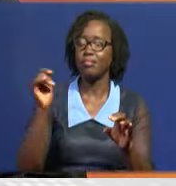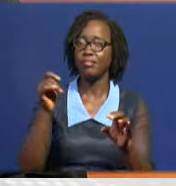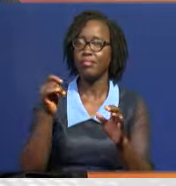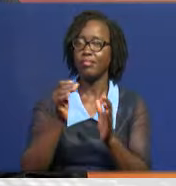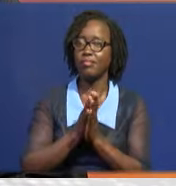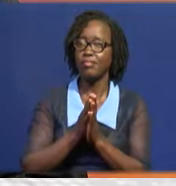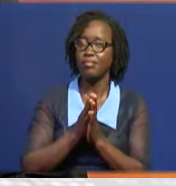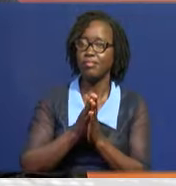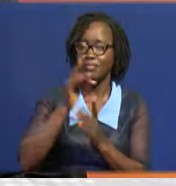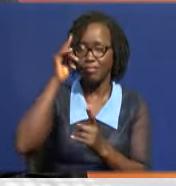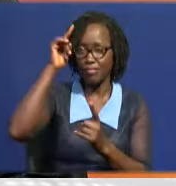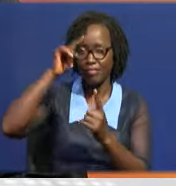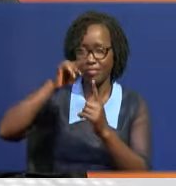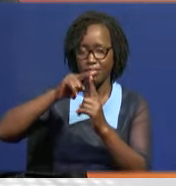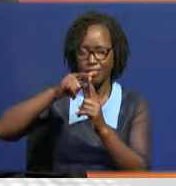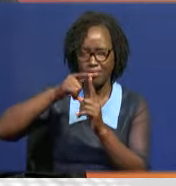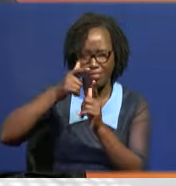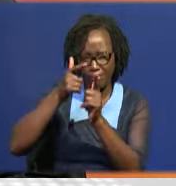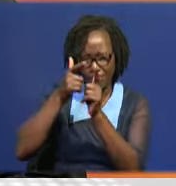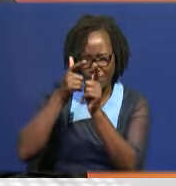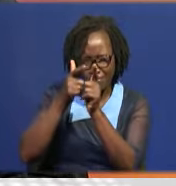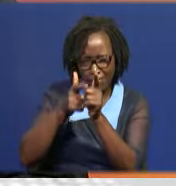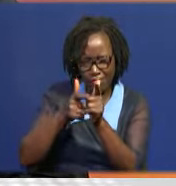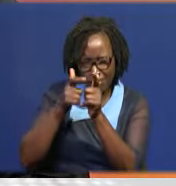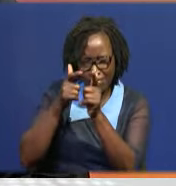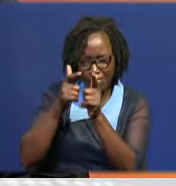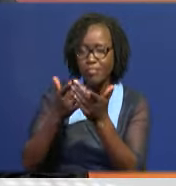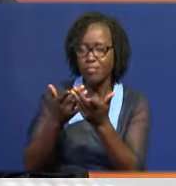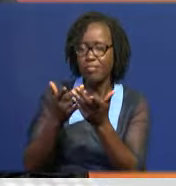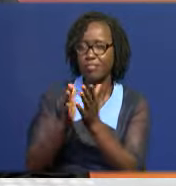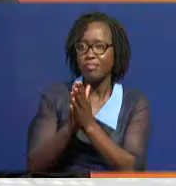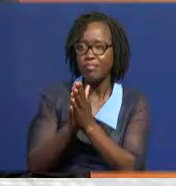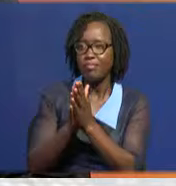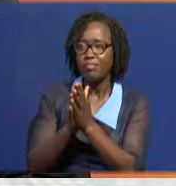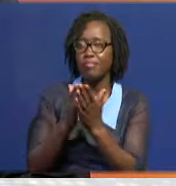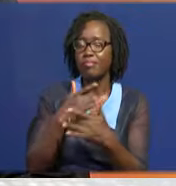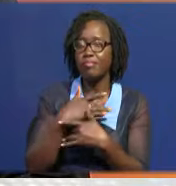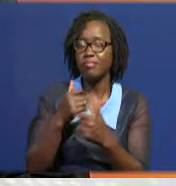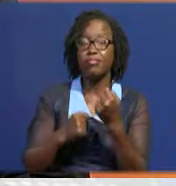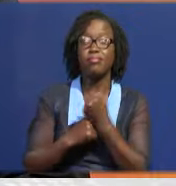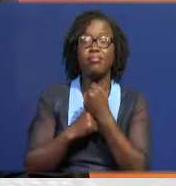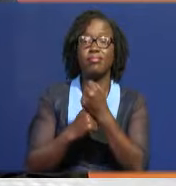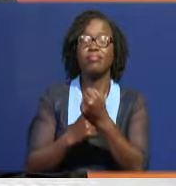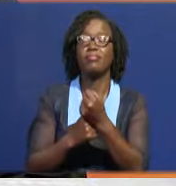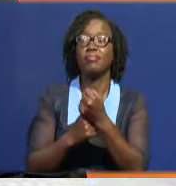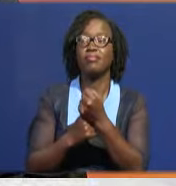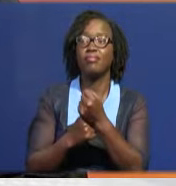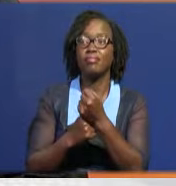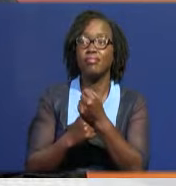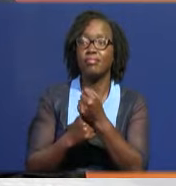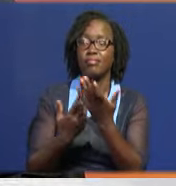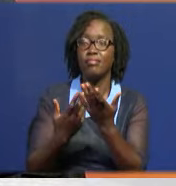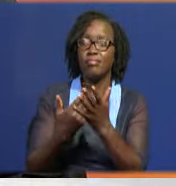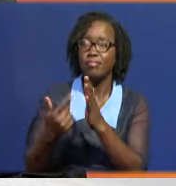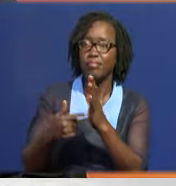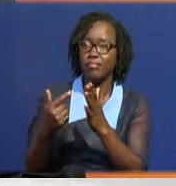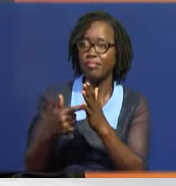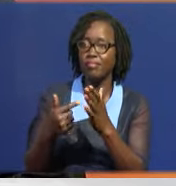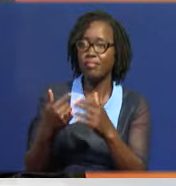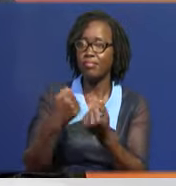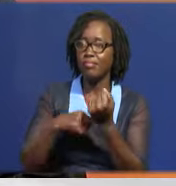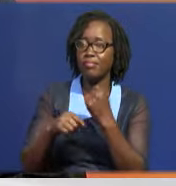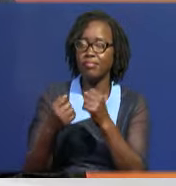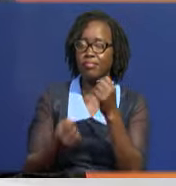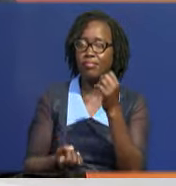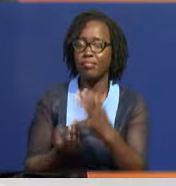destination. So we are interested and deliberately supporting the film industry by acting as a catalyst